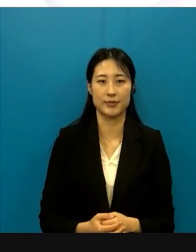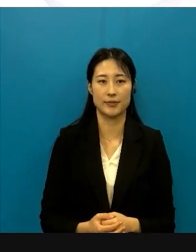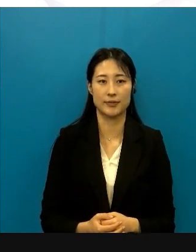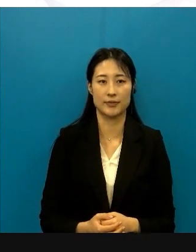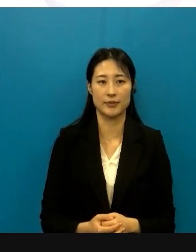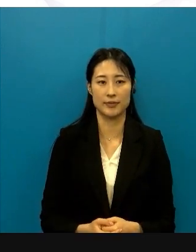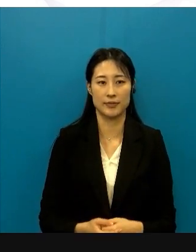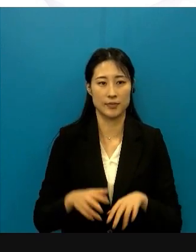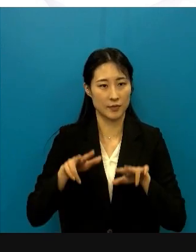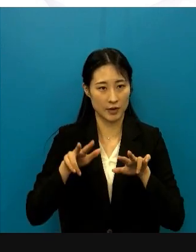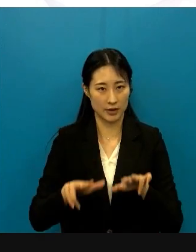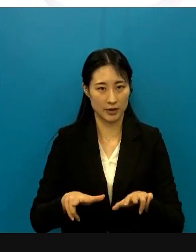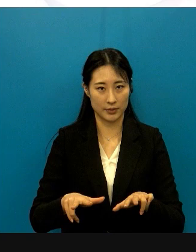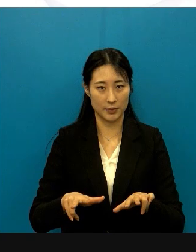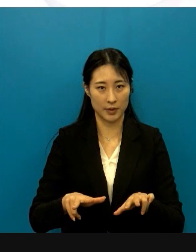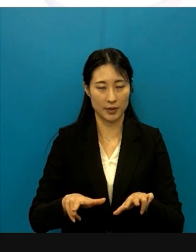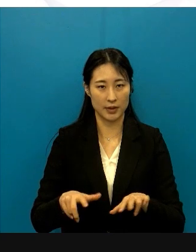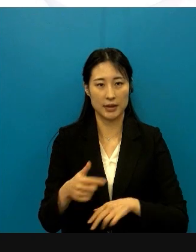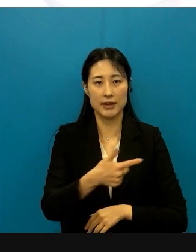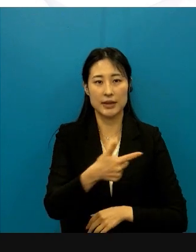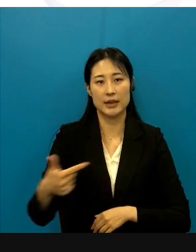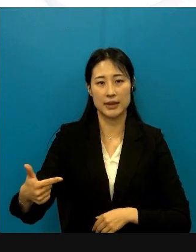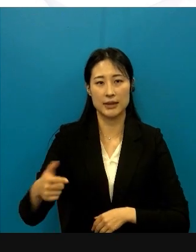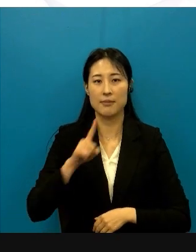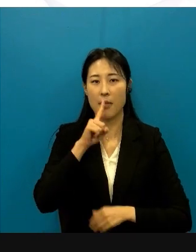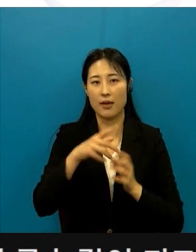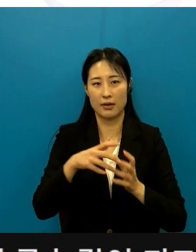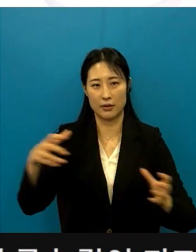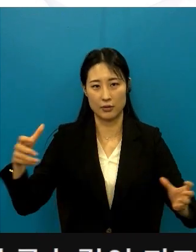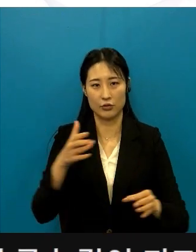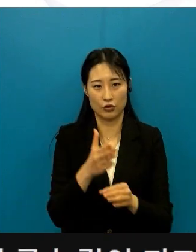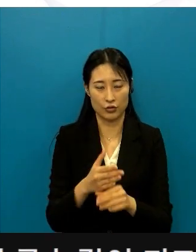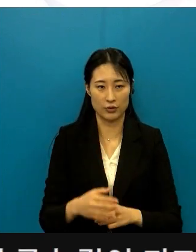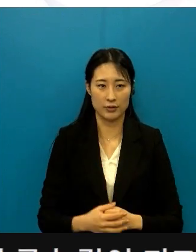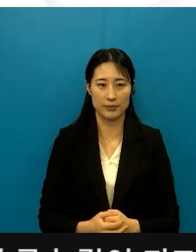Yes, my opinion is premature.